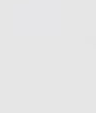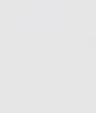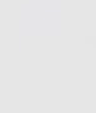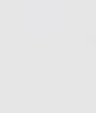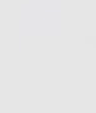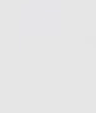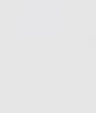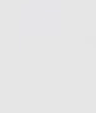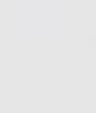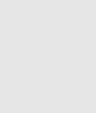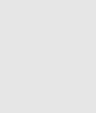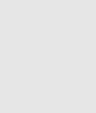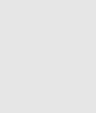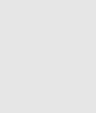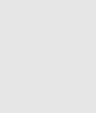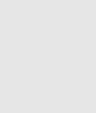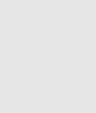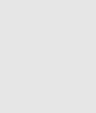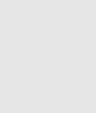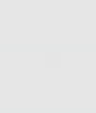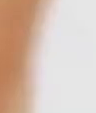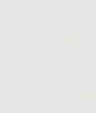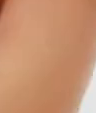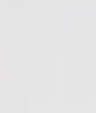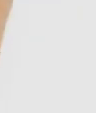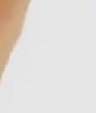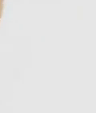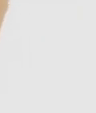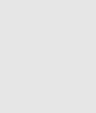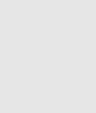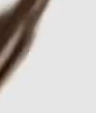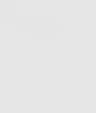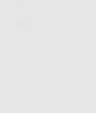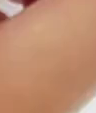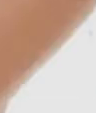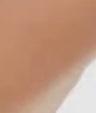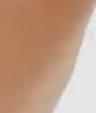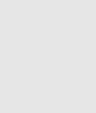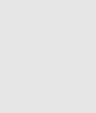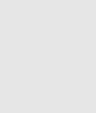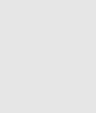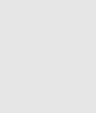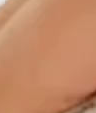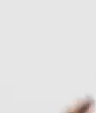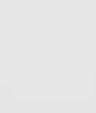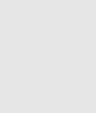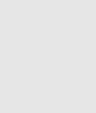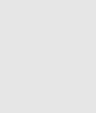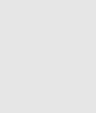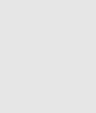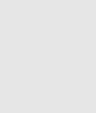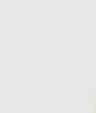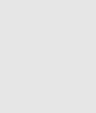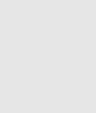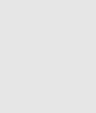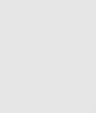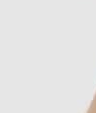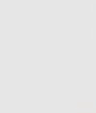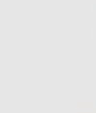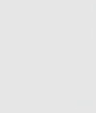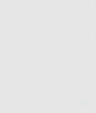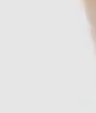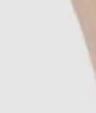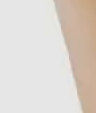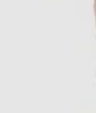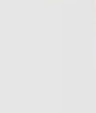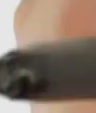contributing factor to Alzheimer's disease progression. Inflammation is a response by your immune system. You can think of your immune system as the tools of your body,